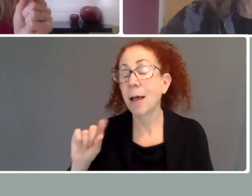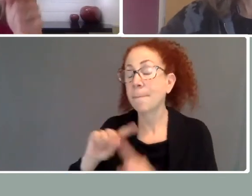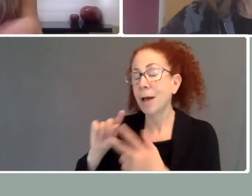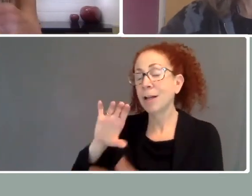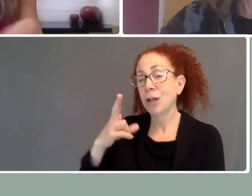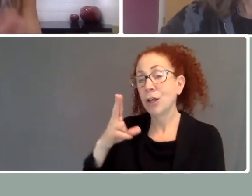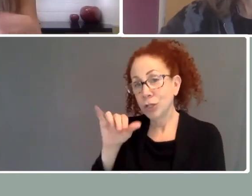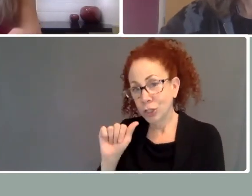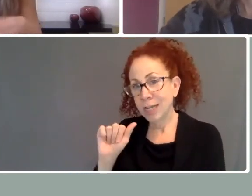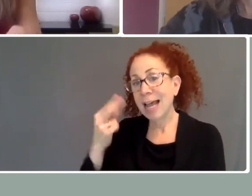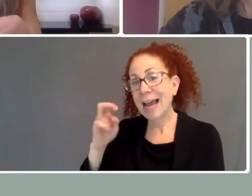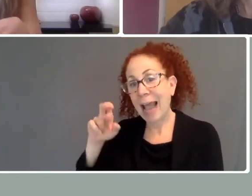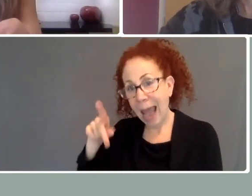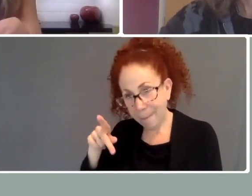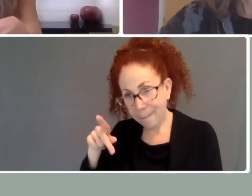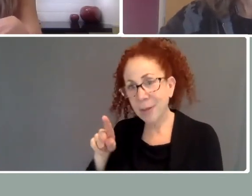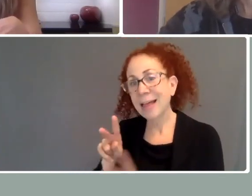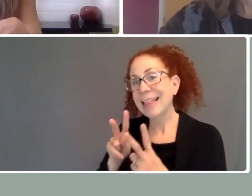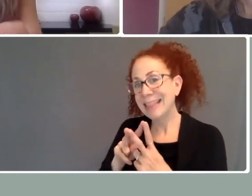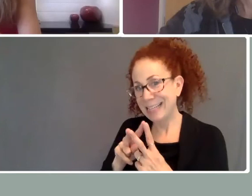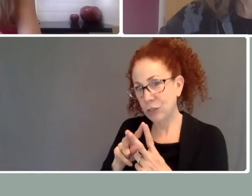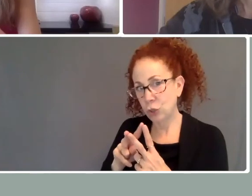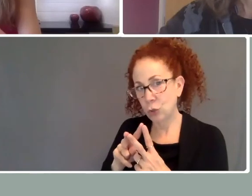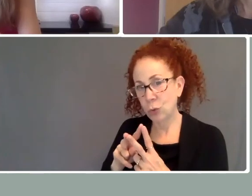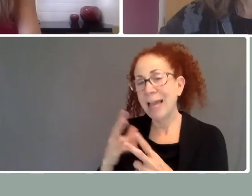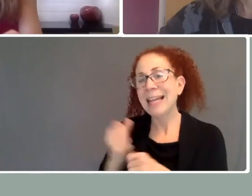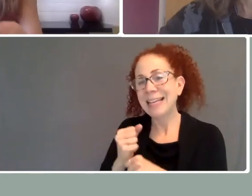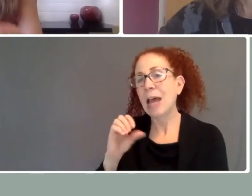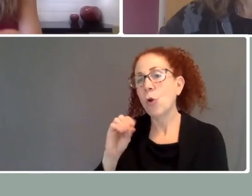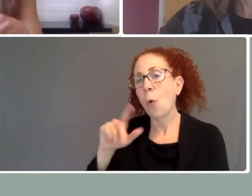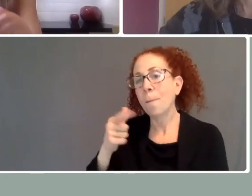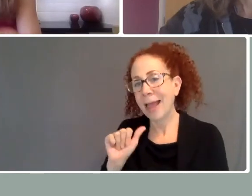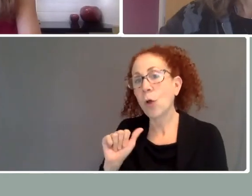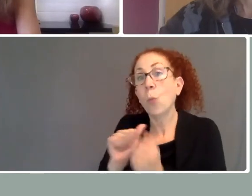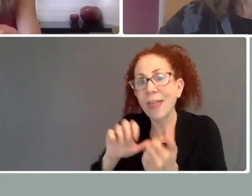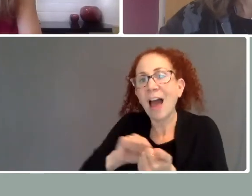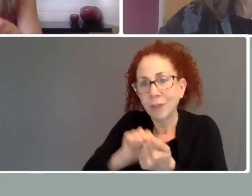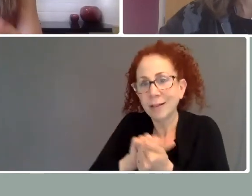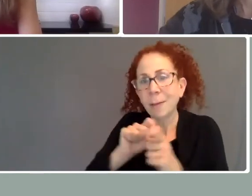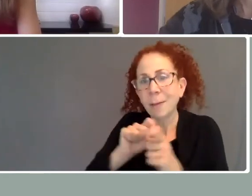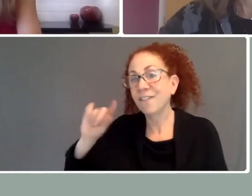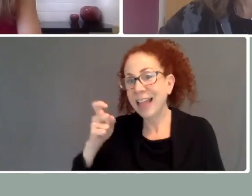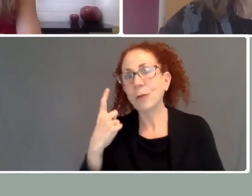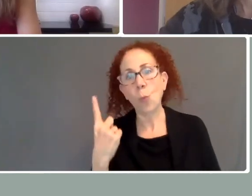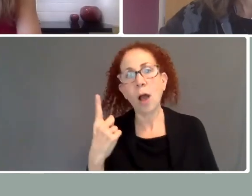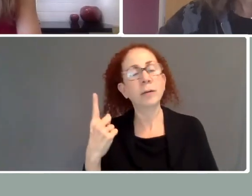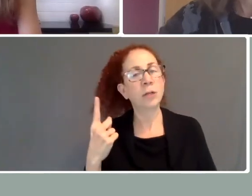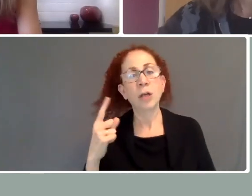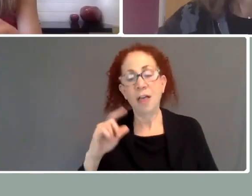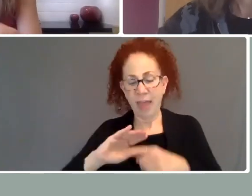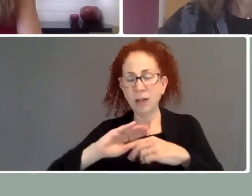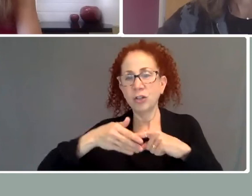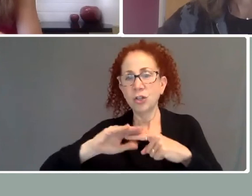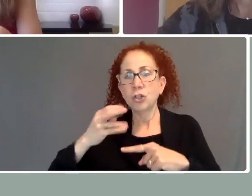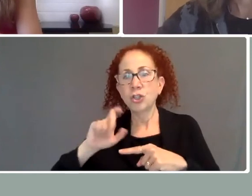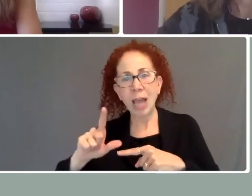hemp, we can get to the omega-3 without grinding them, but the flax, we cannot. That shell is very protective. So